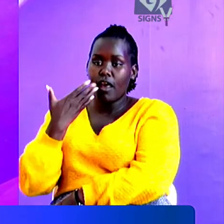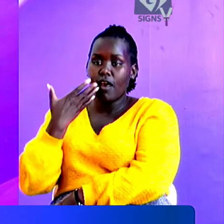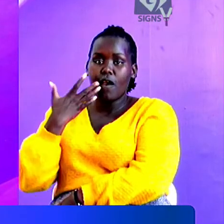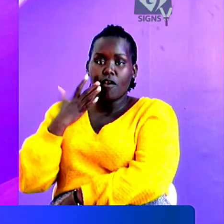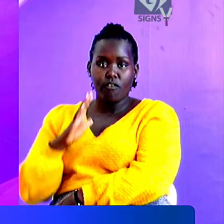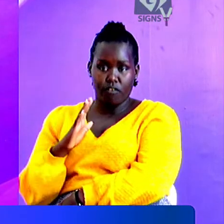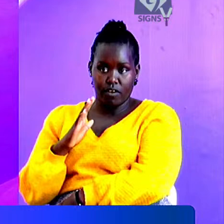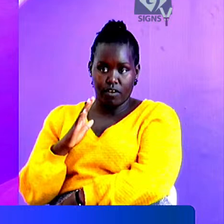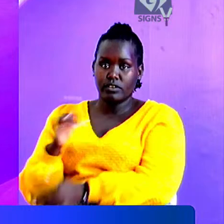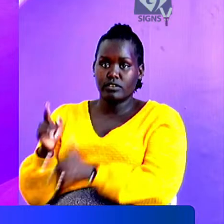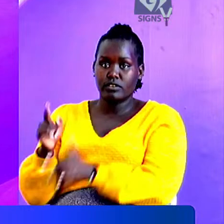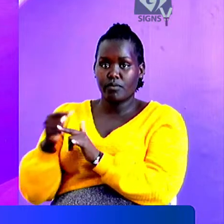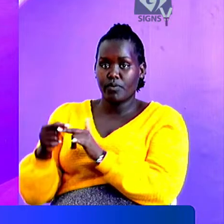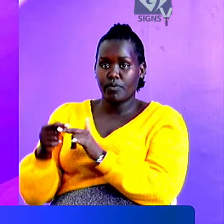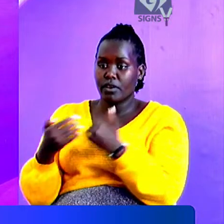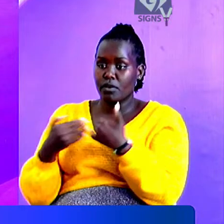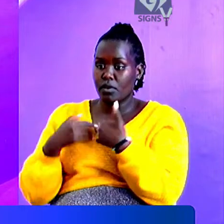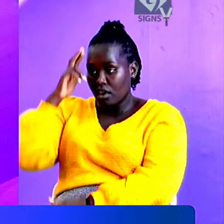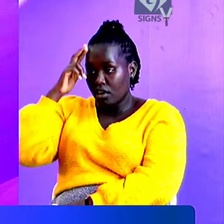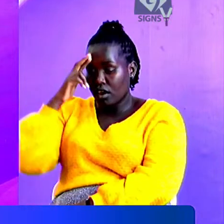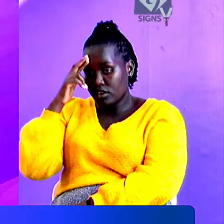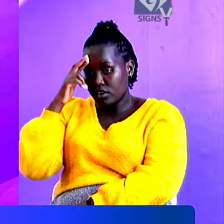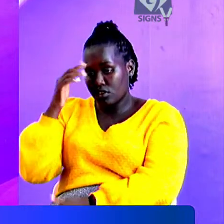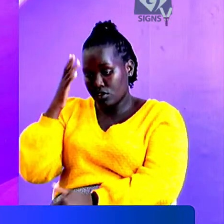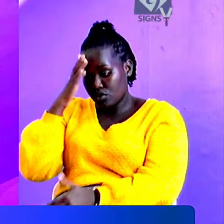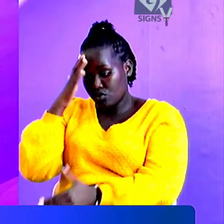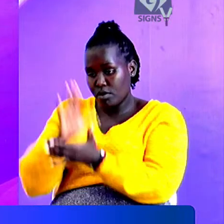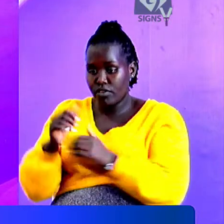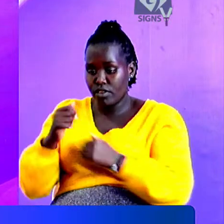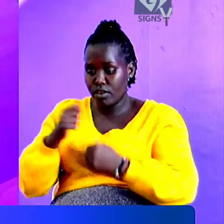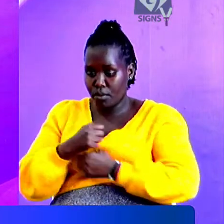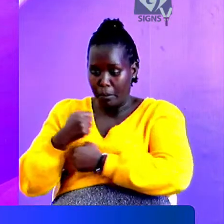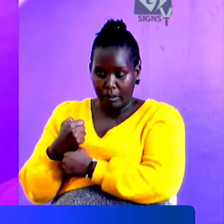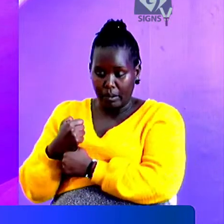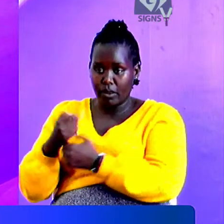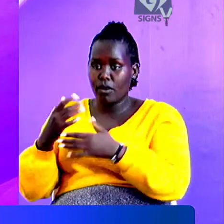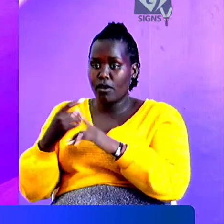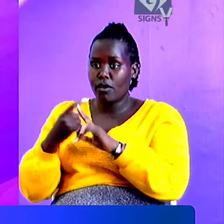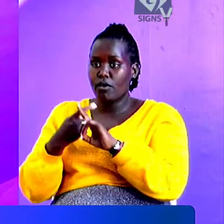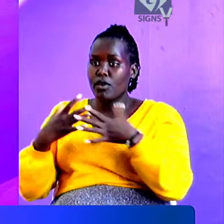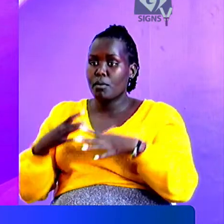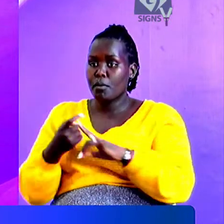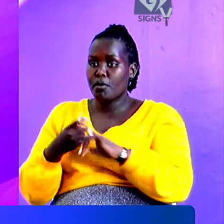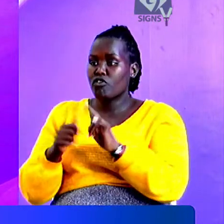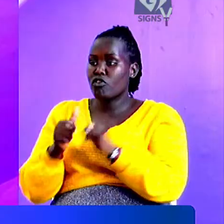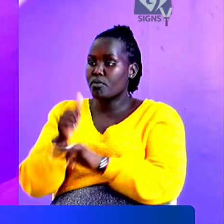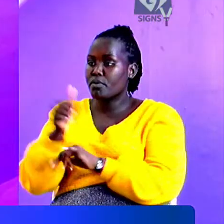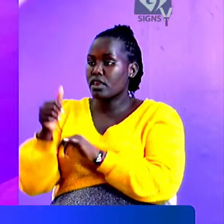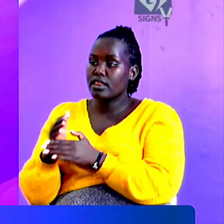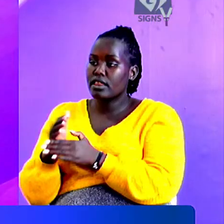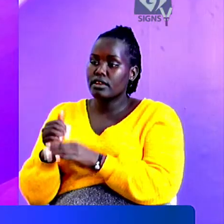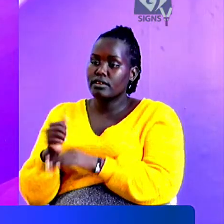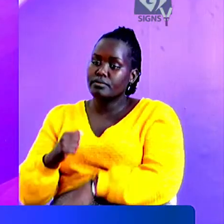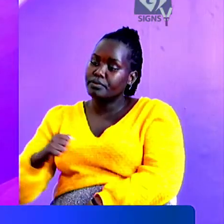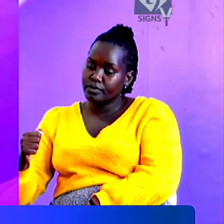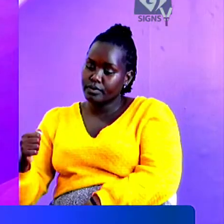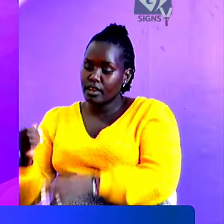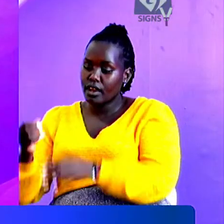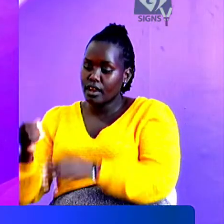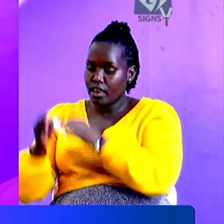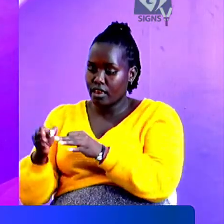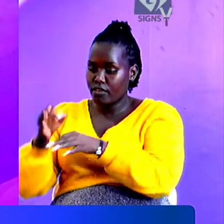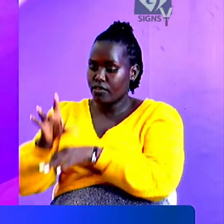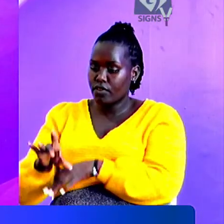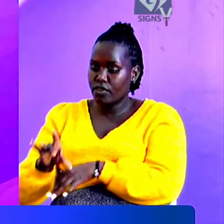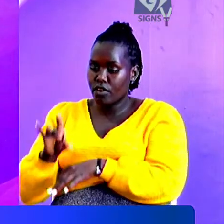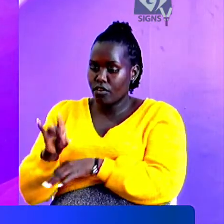alleged, or there's reason to believe that they've been abducted by people from the other side. All right. Now, if they were found on the